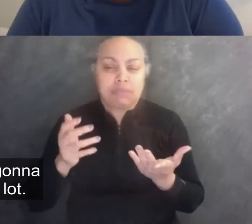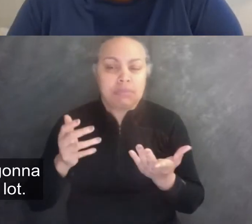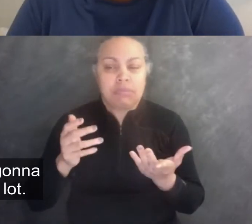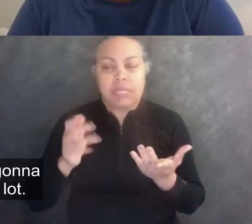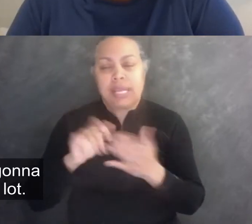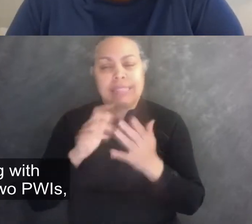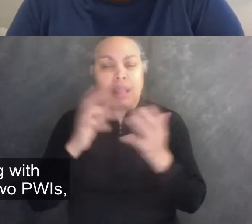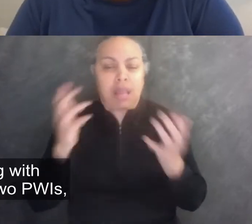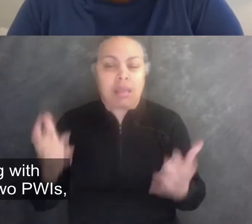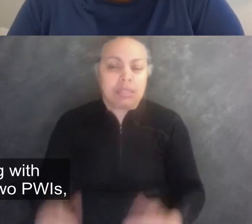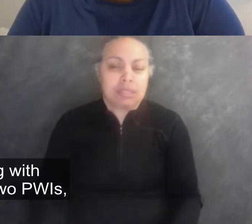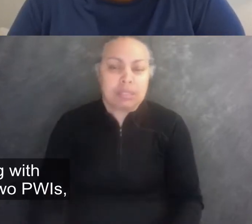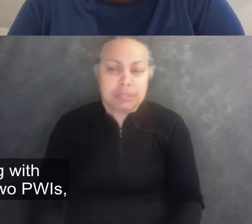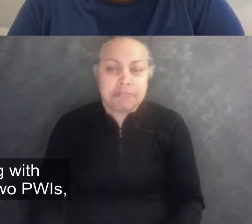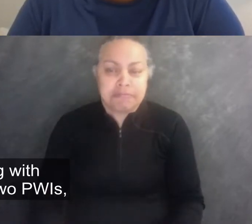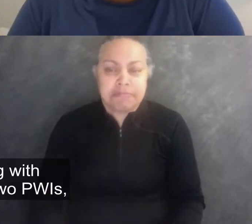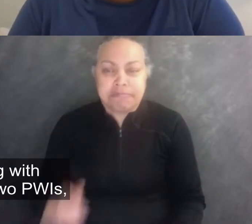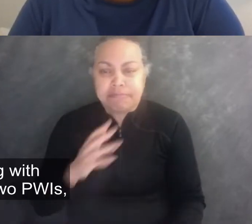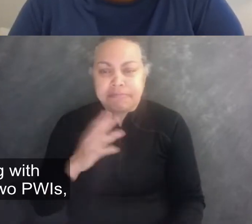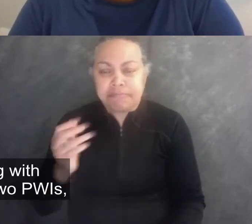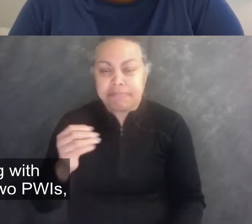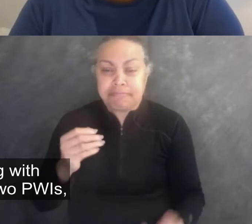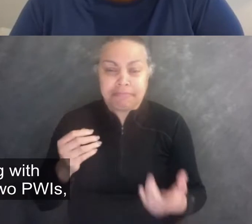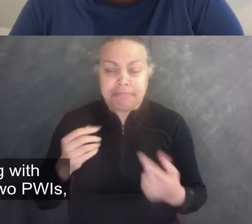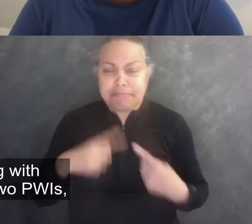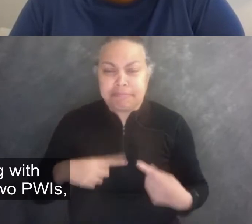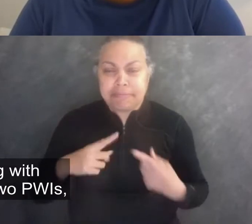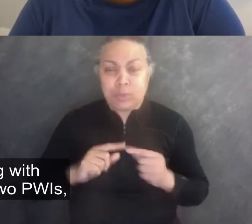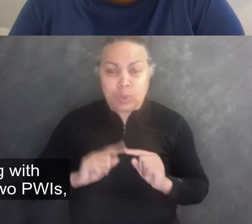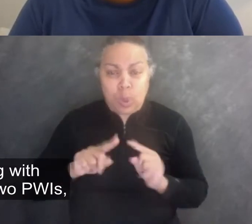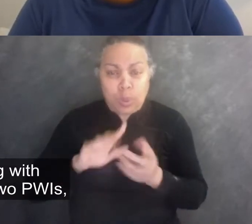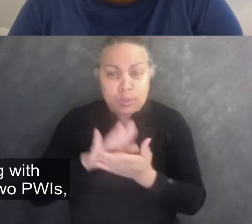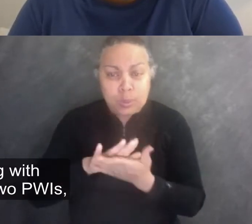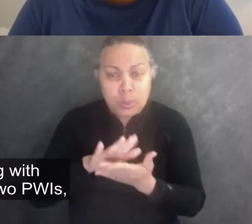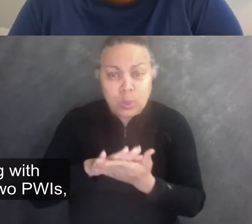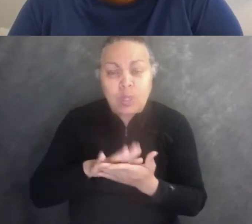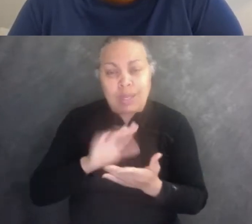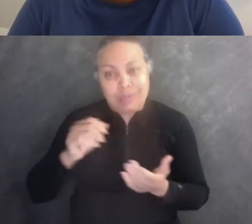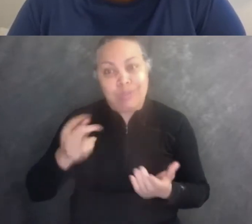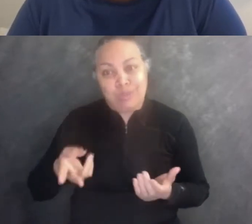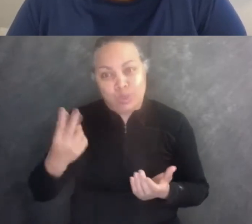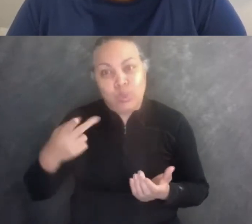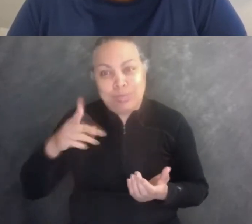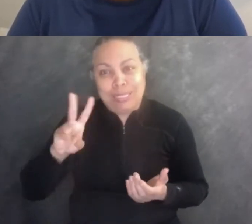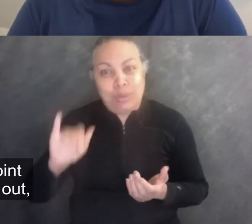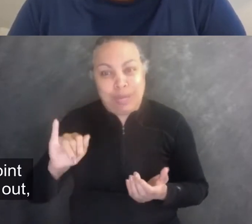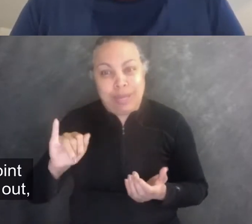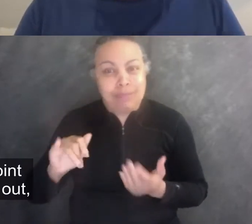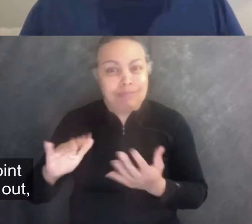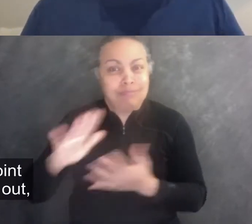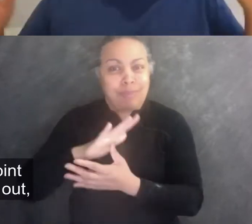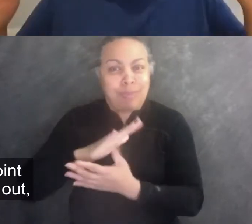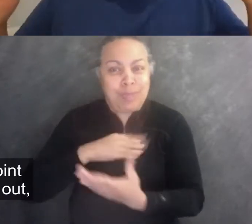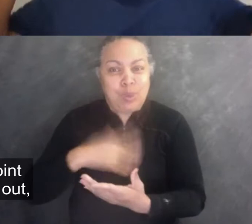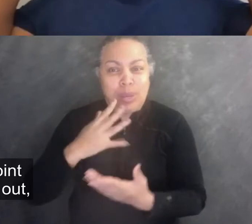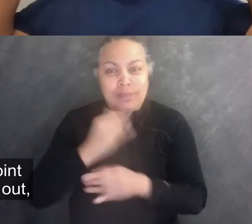lot. And I think battling with going to school and 2 PWIs, I just got